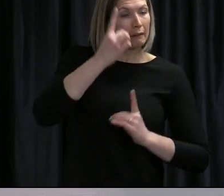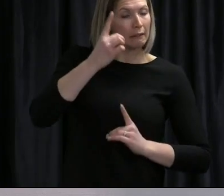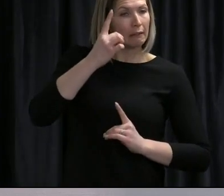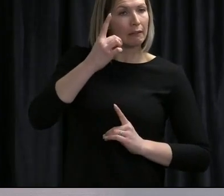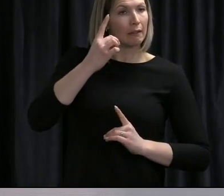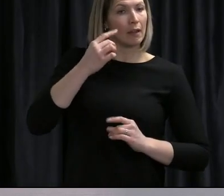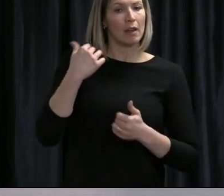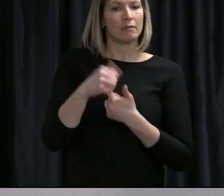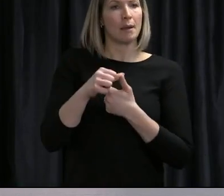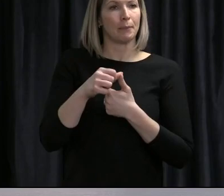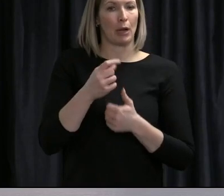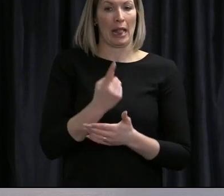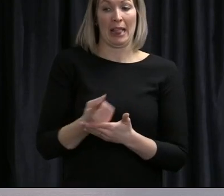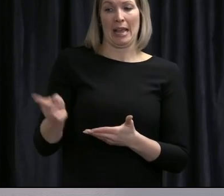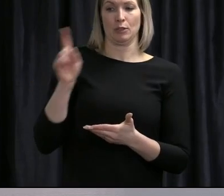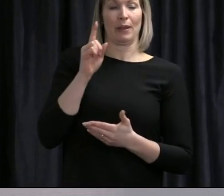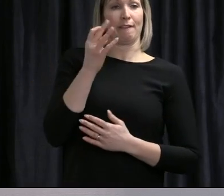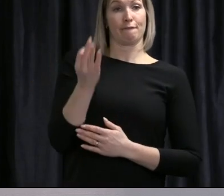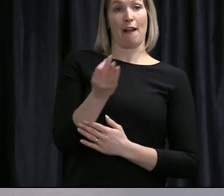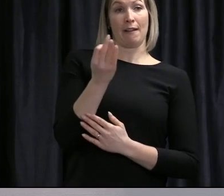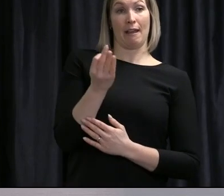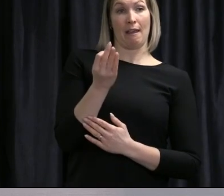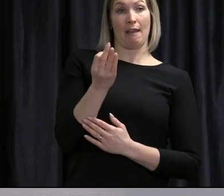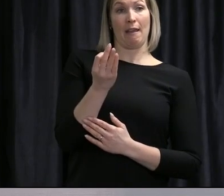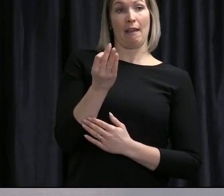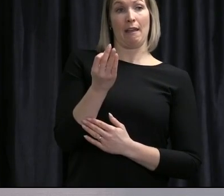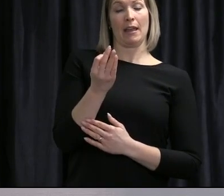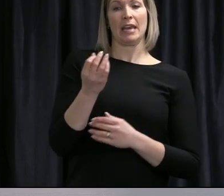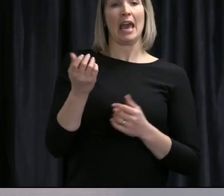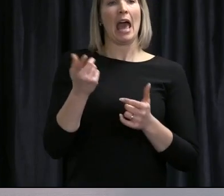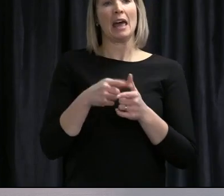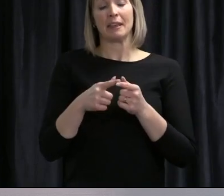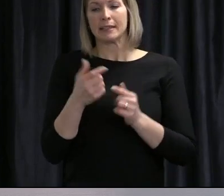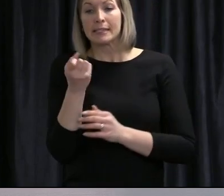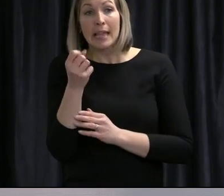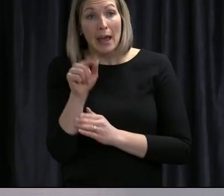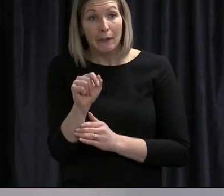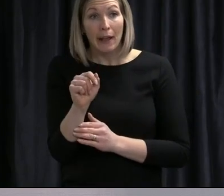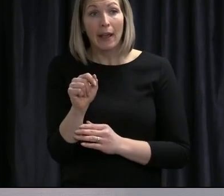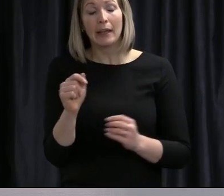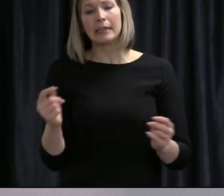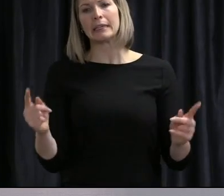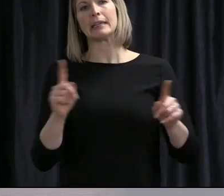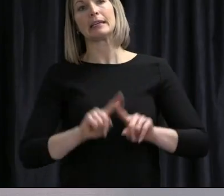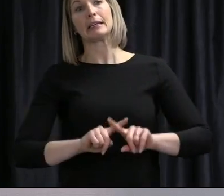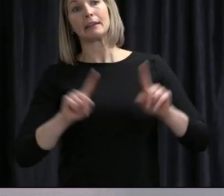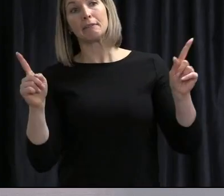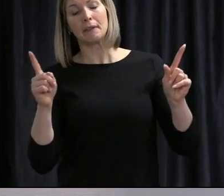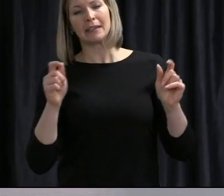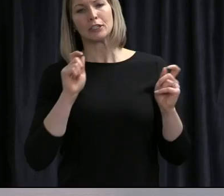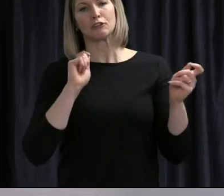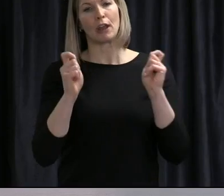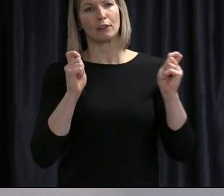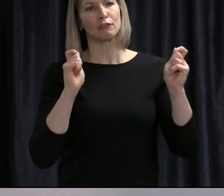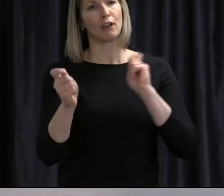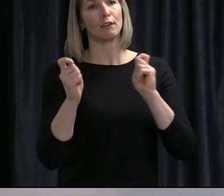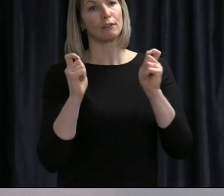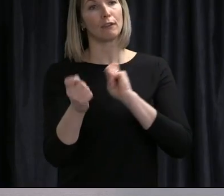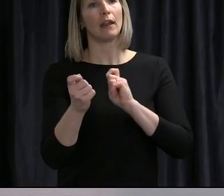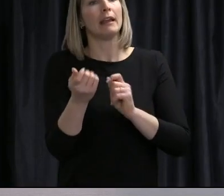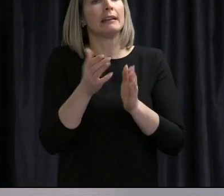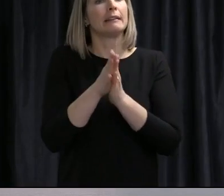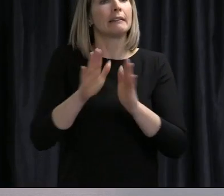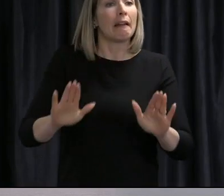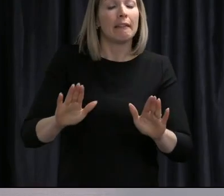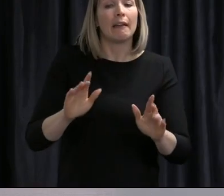Friday is very different than where we were in this province on Saturday, and it's very different than where we are today. And I would anticipate over the